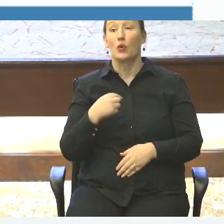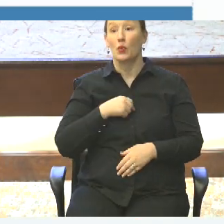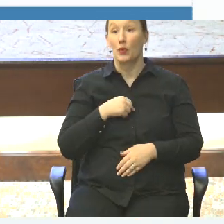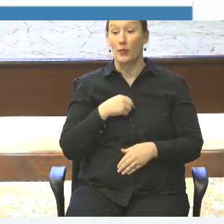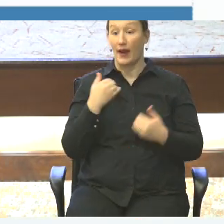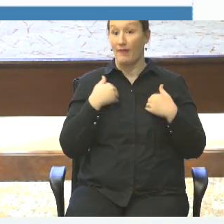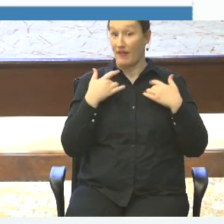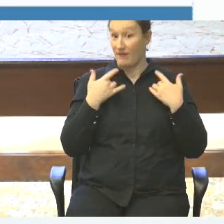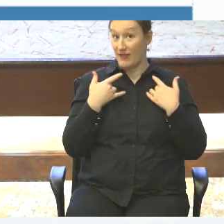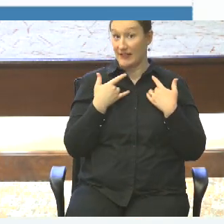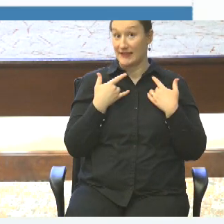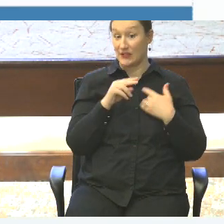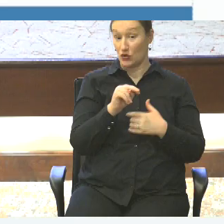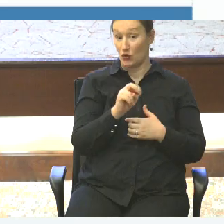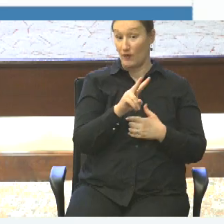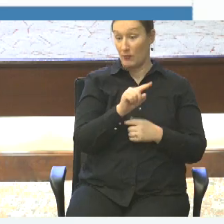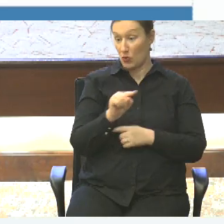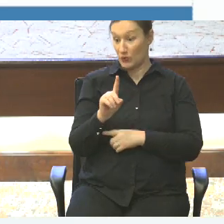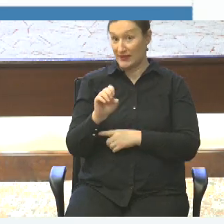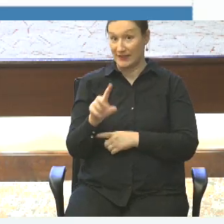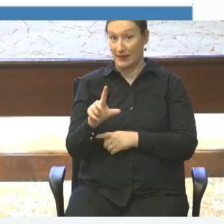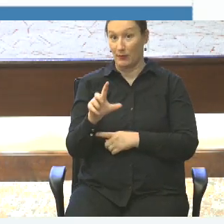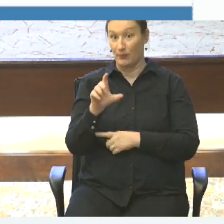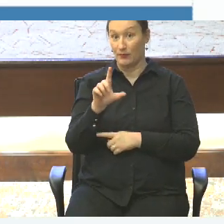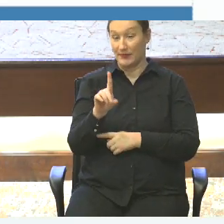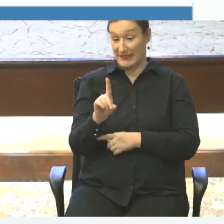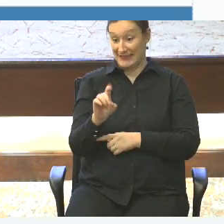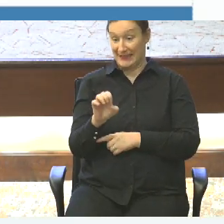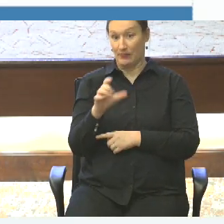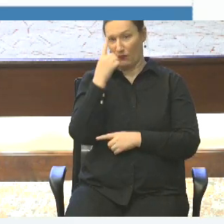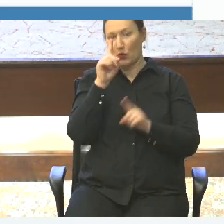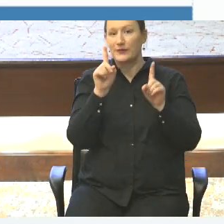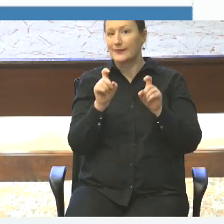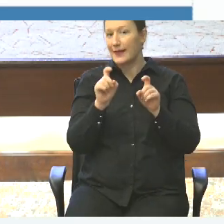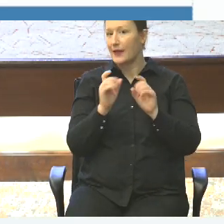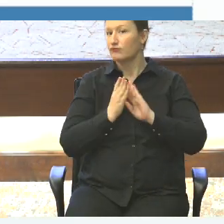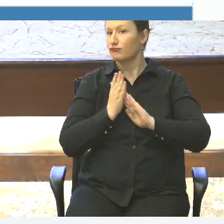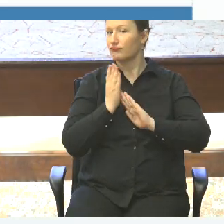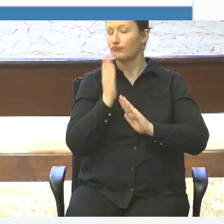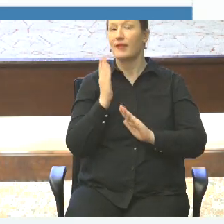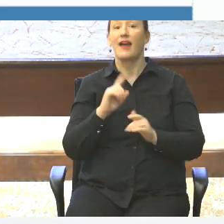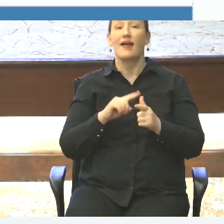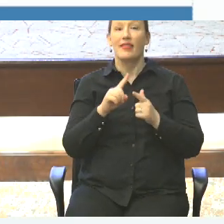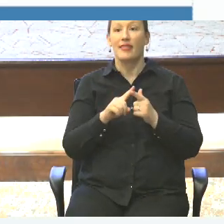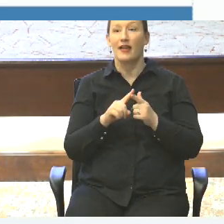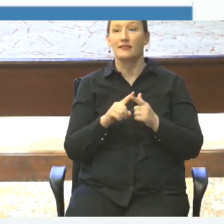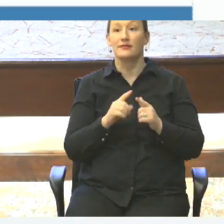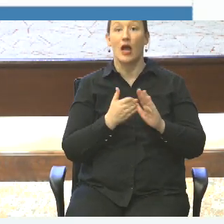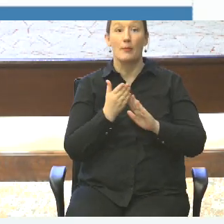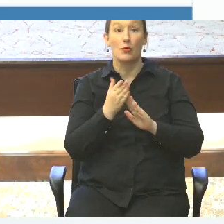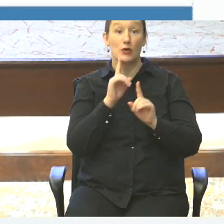through December, operational readiness report November through December, and then